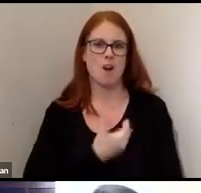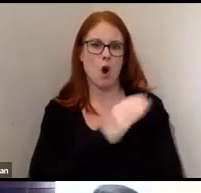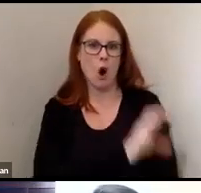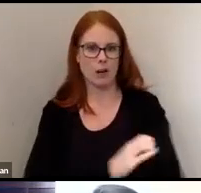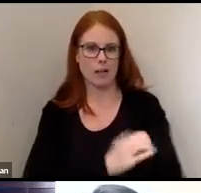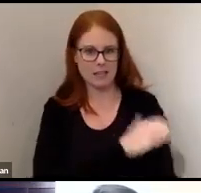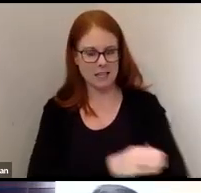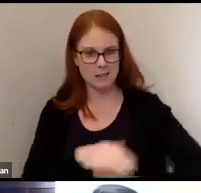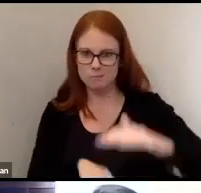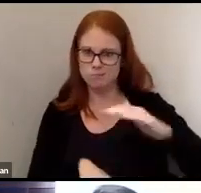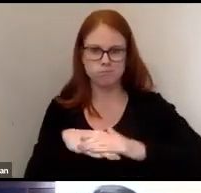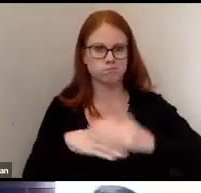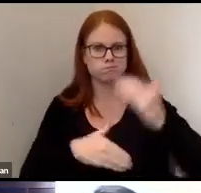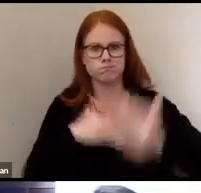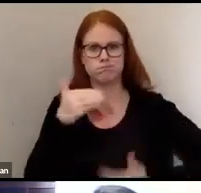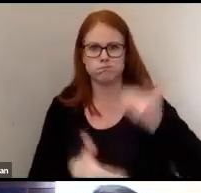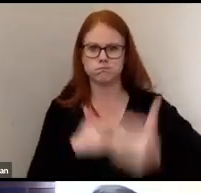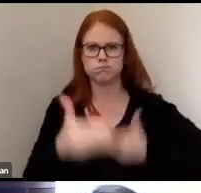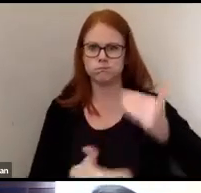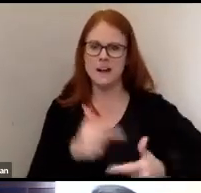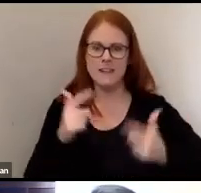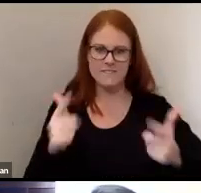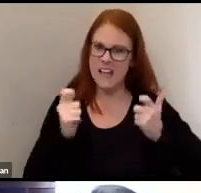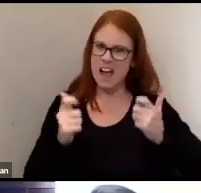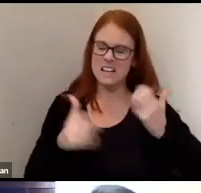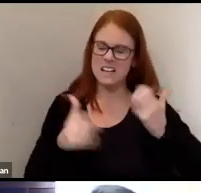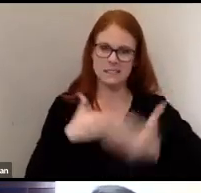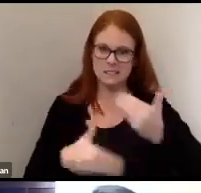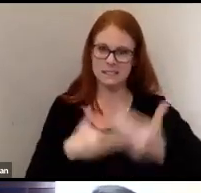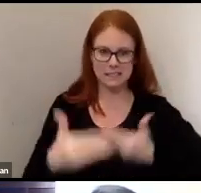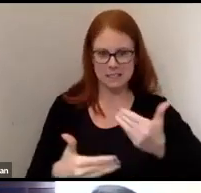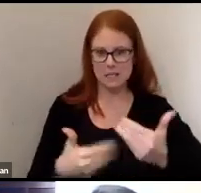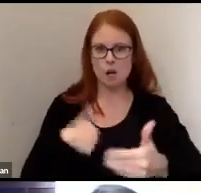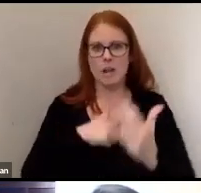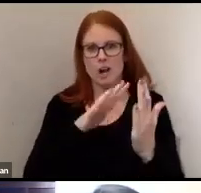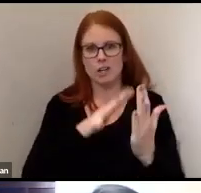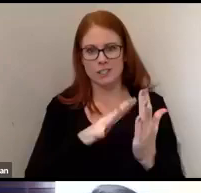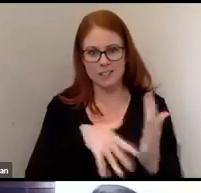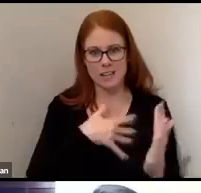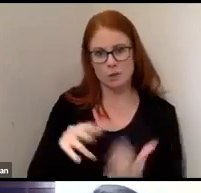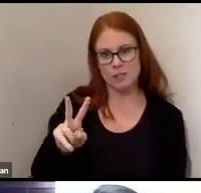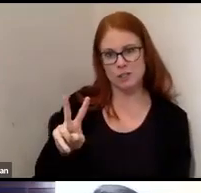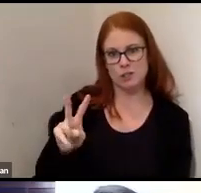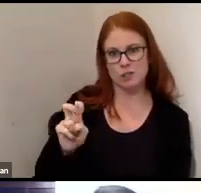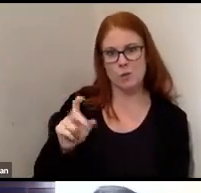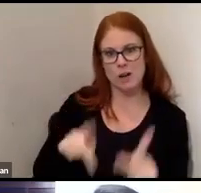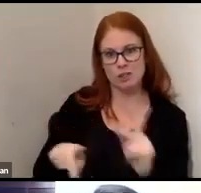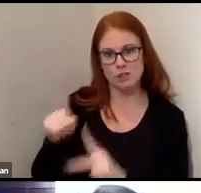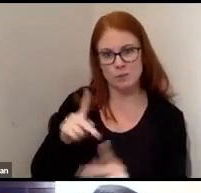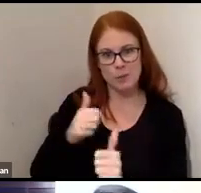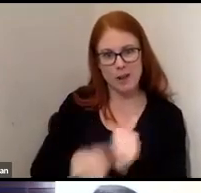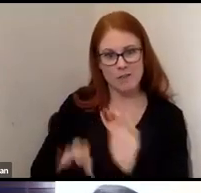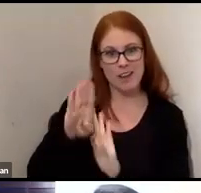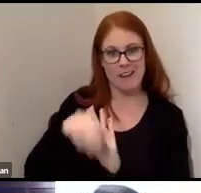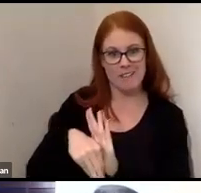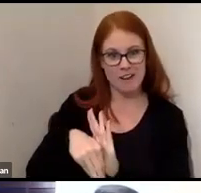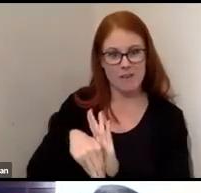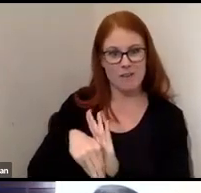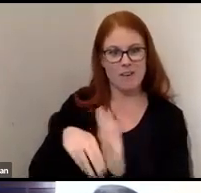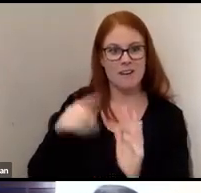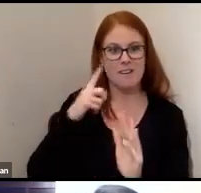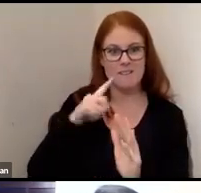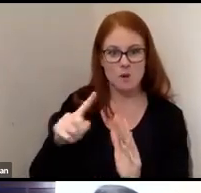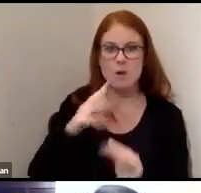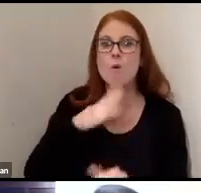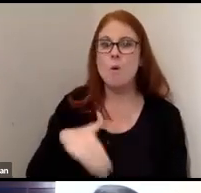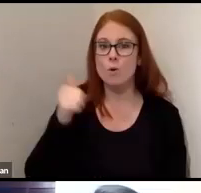running at a very fast pace. In some cases, we are scheduling 200 people every 30 minutes. And that's for the older population.